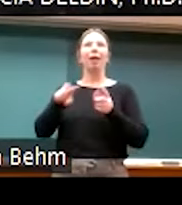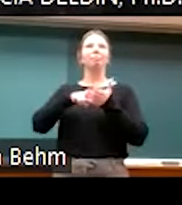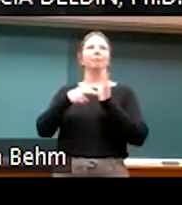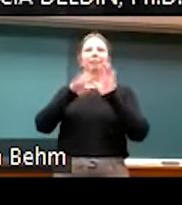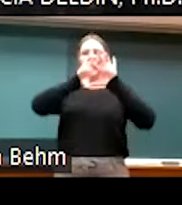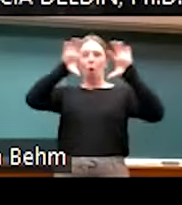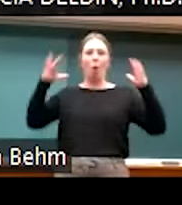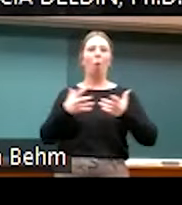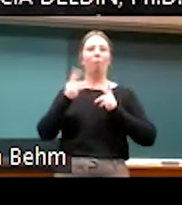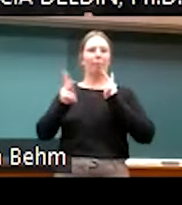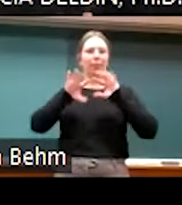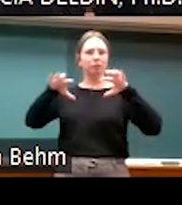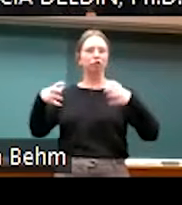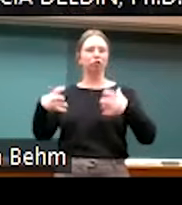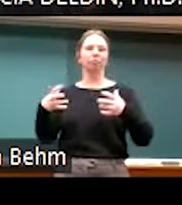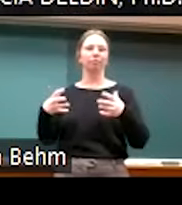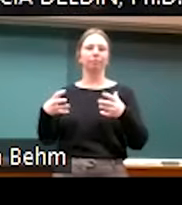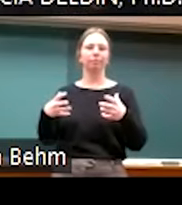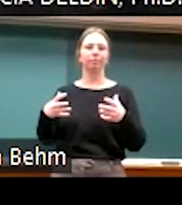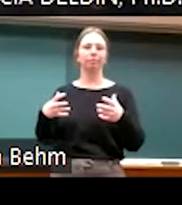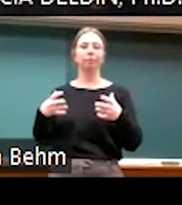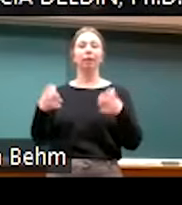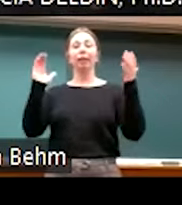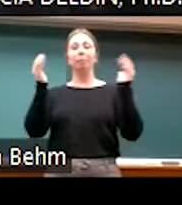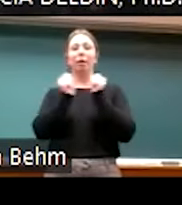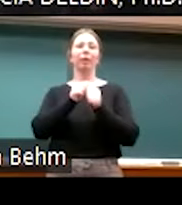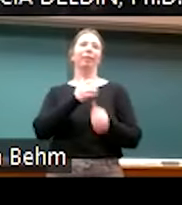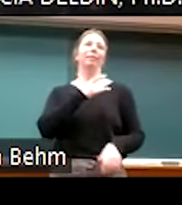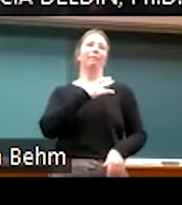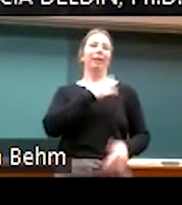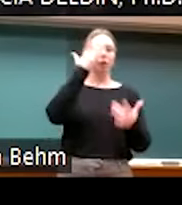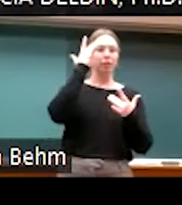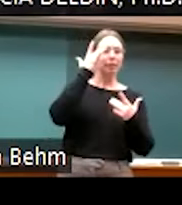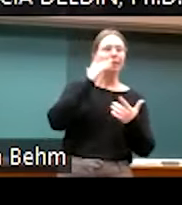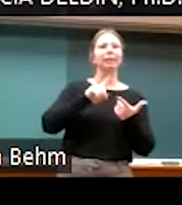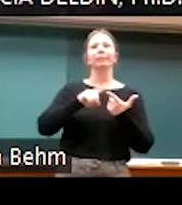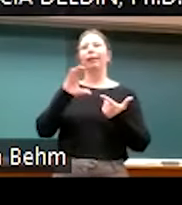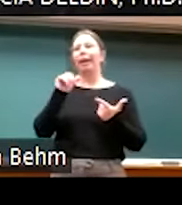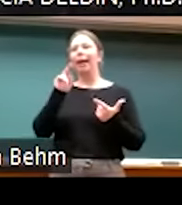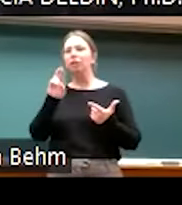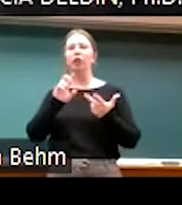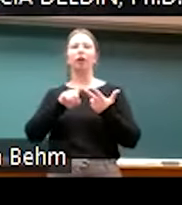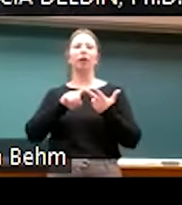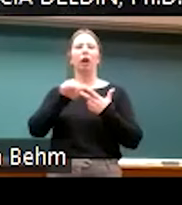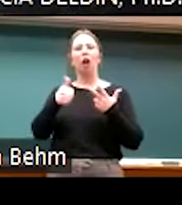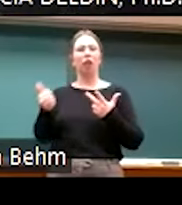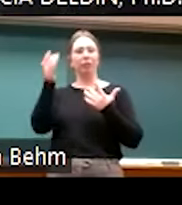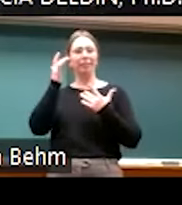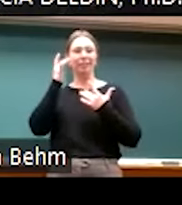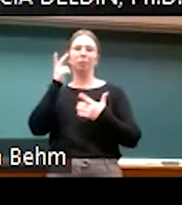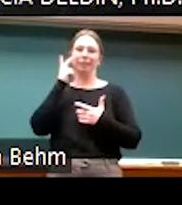base. Now compare this to, say, cardiovascular disease or cancer, and you see dramatic decreases.